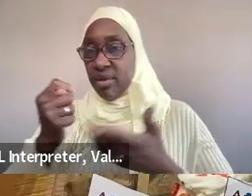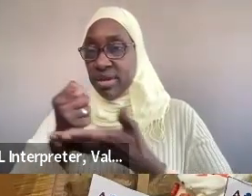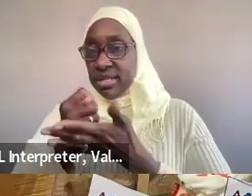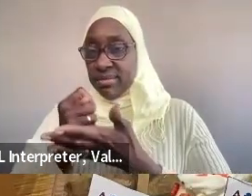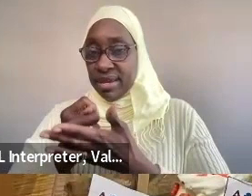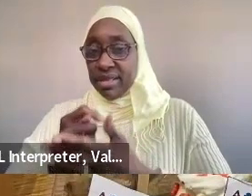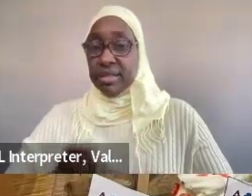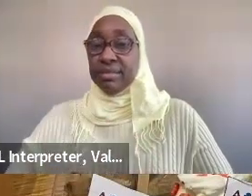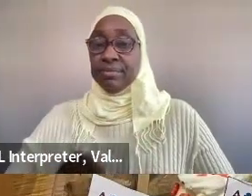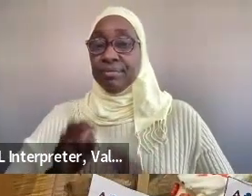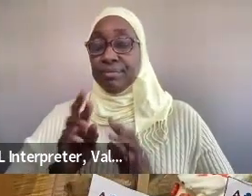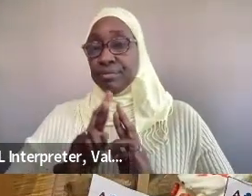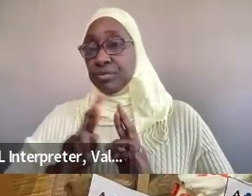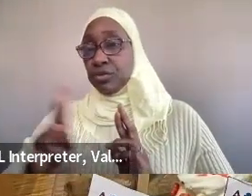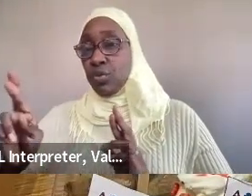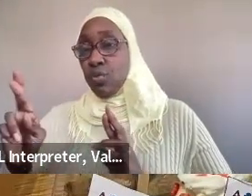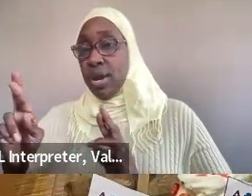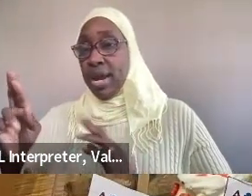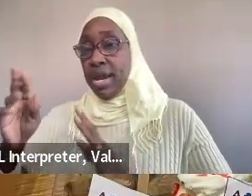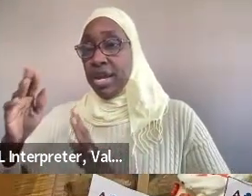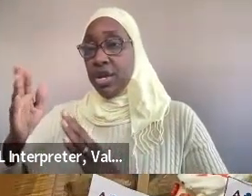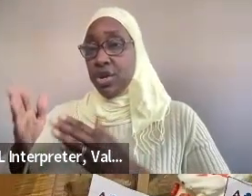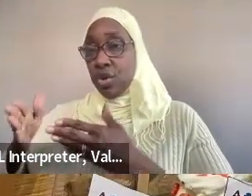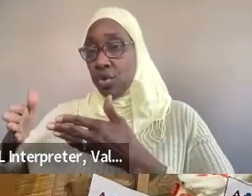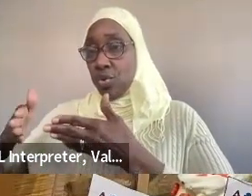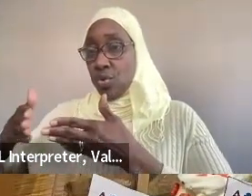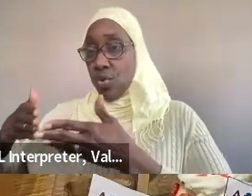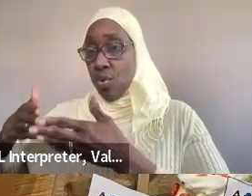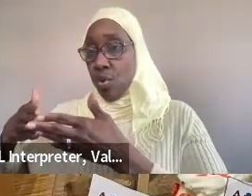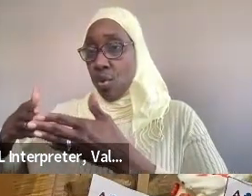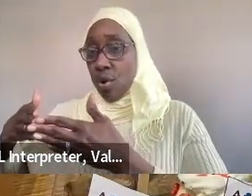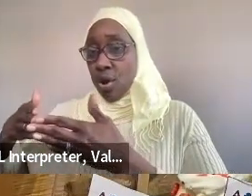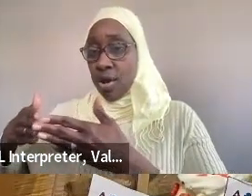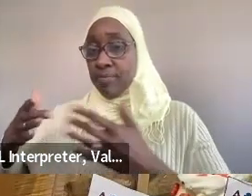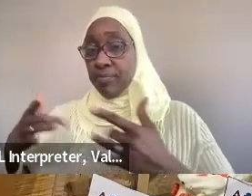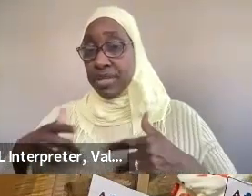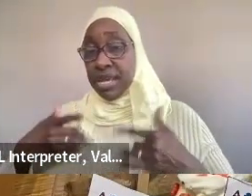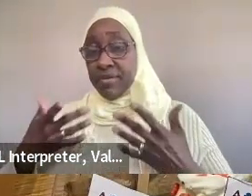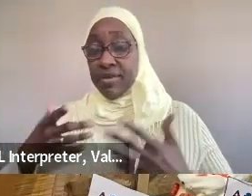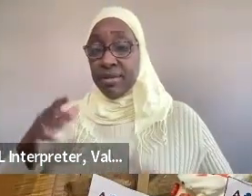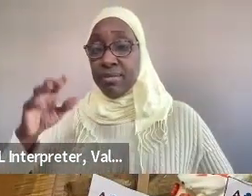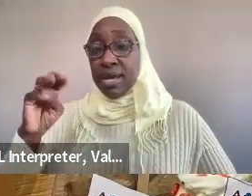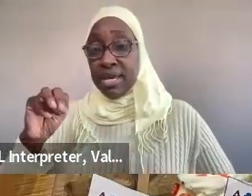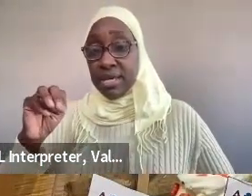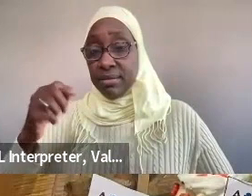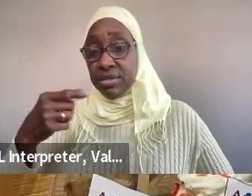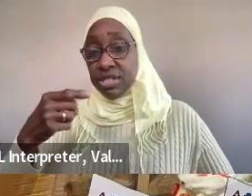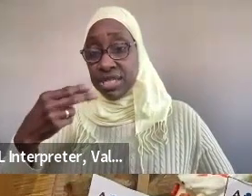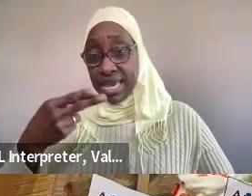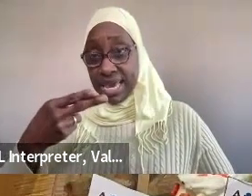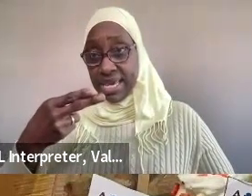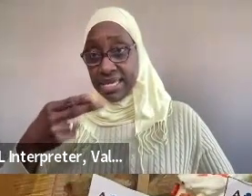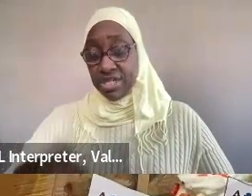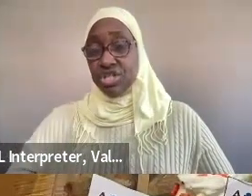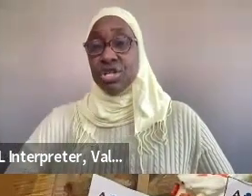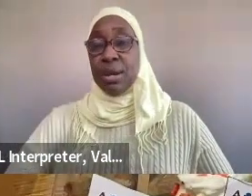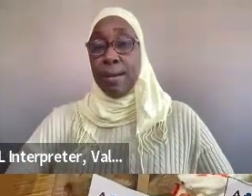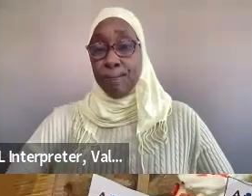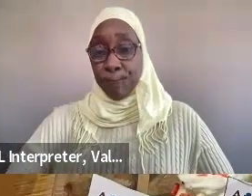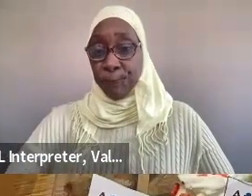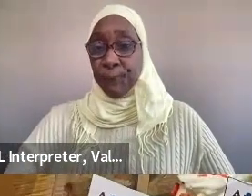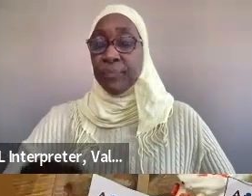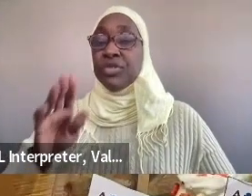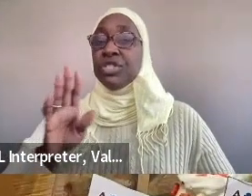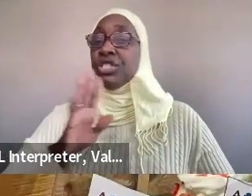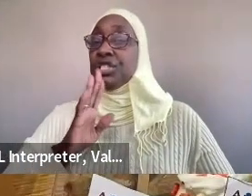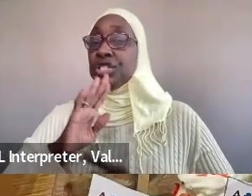right corner is an event by an MGH, the Massachusetts General Hospital coordinator. And she spoke